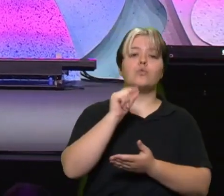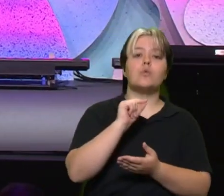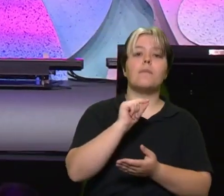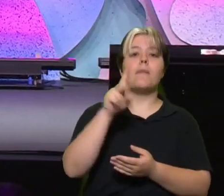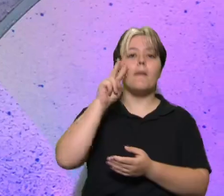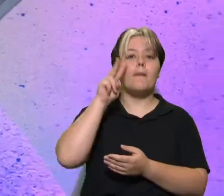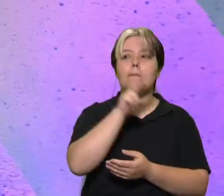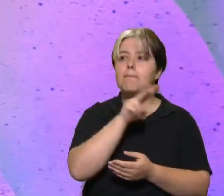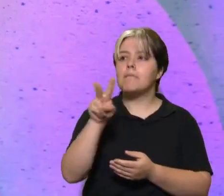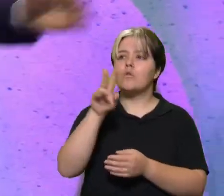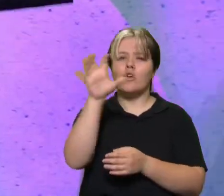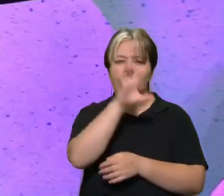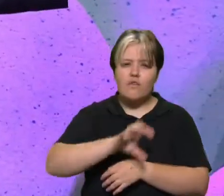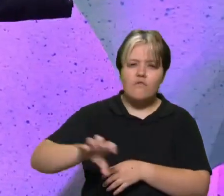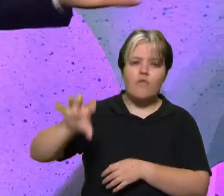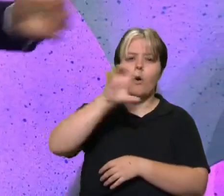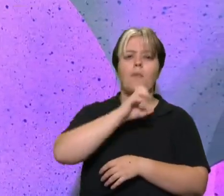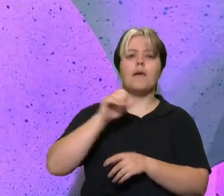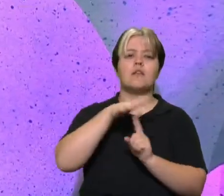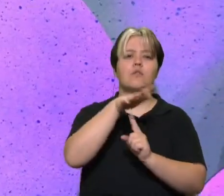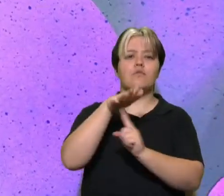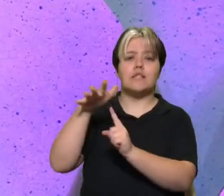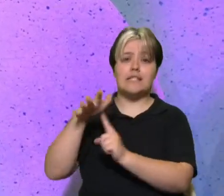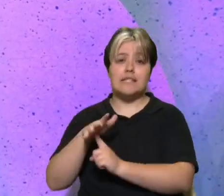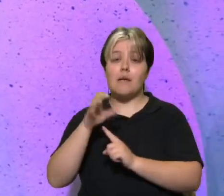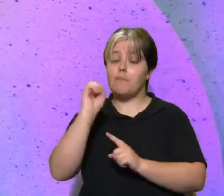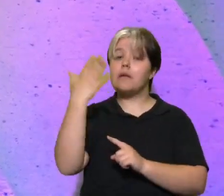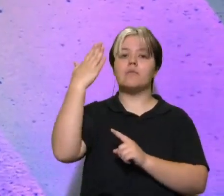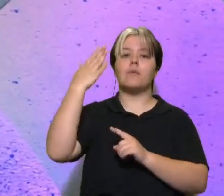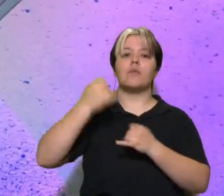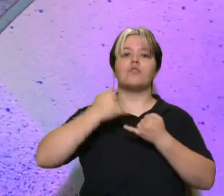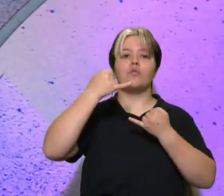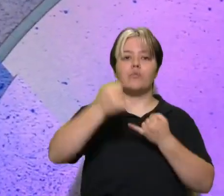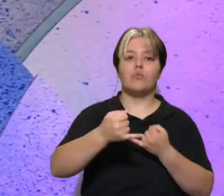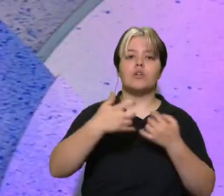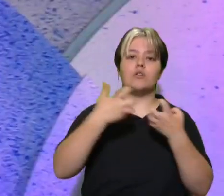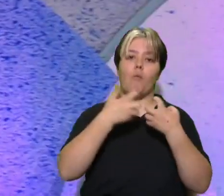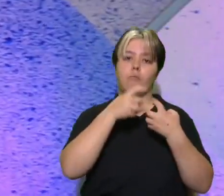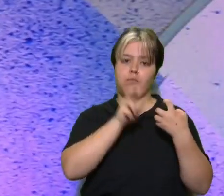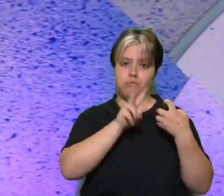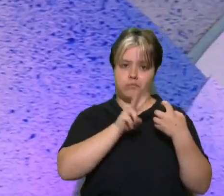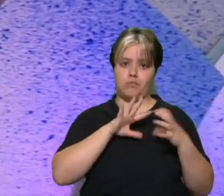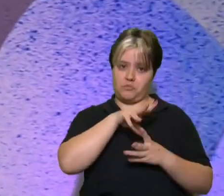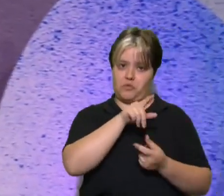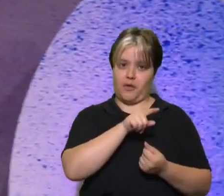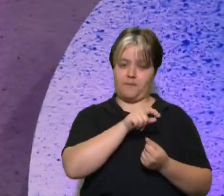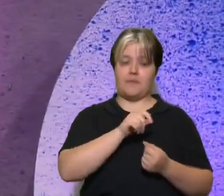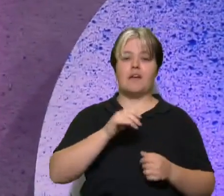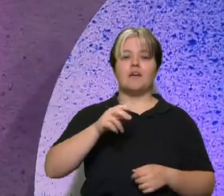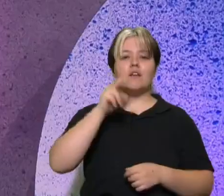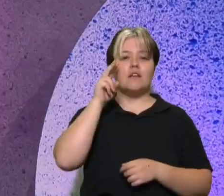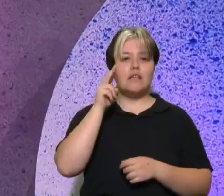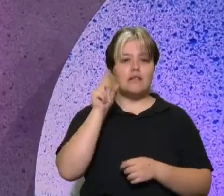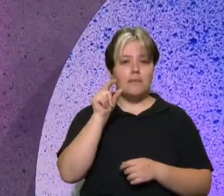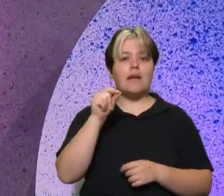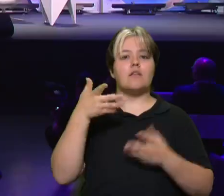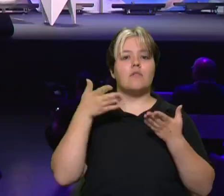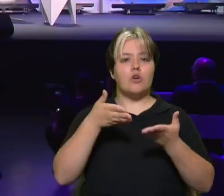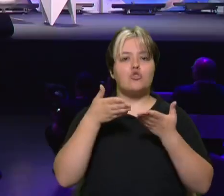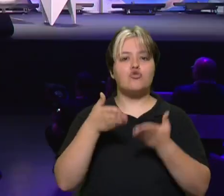the economic, social driver of these last decades after the Second World, accelerated driver, and